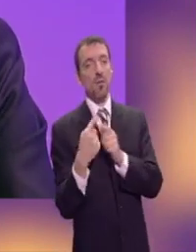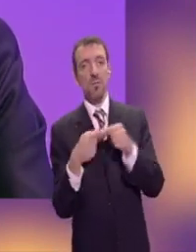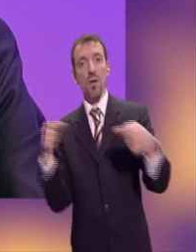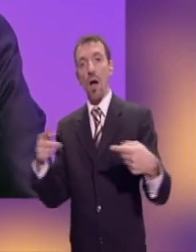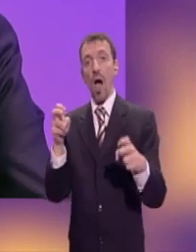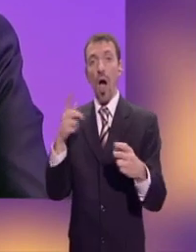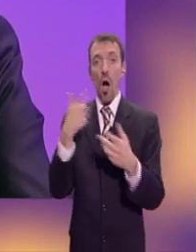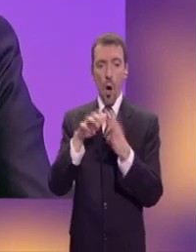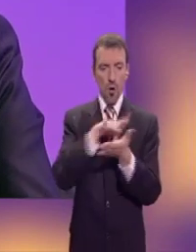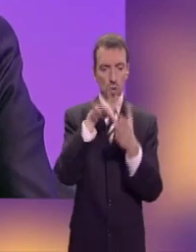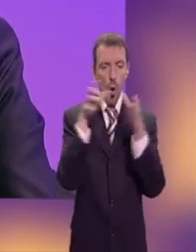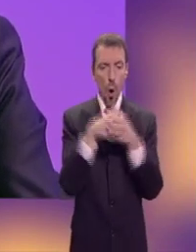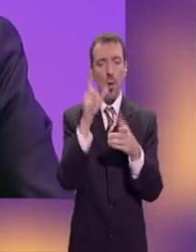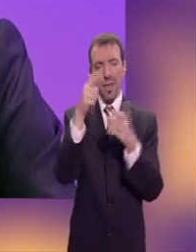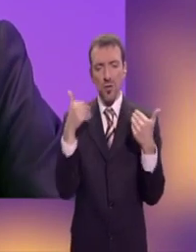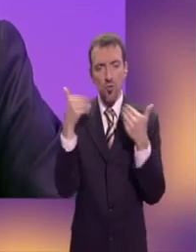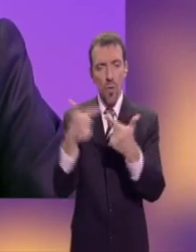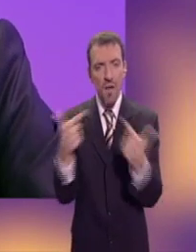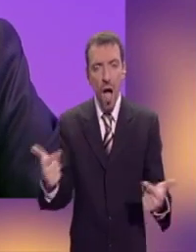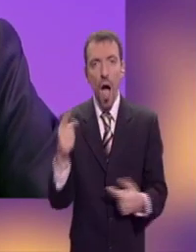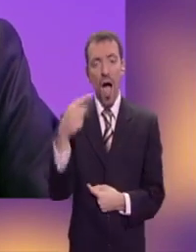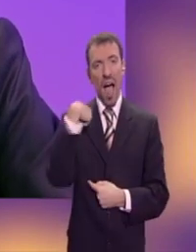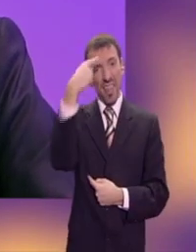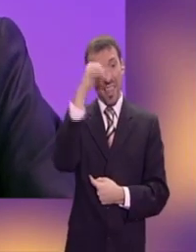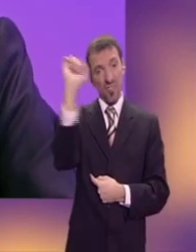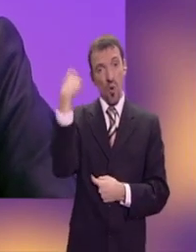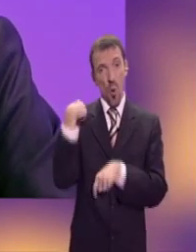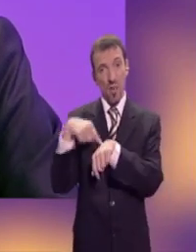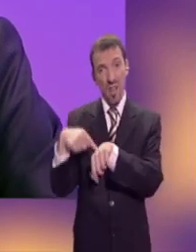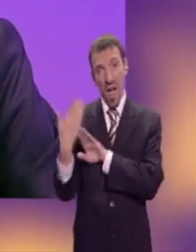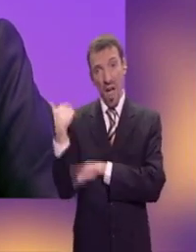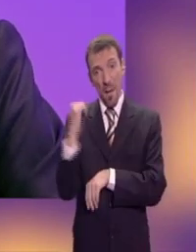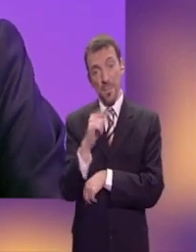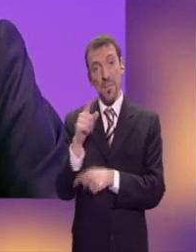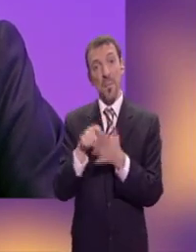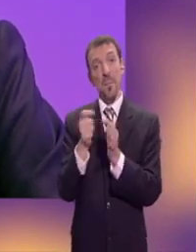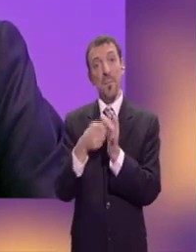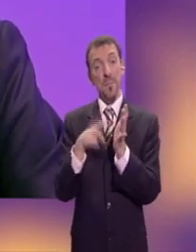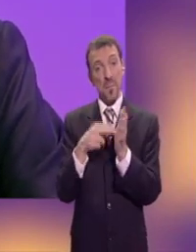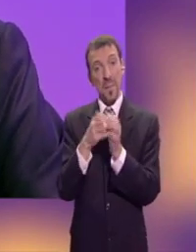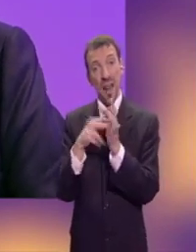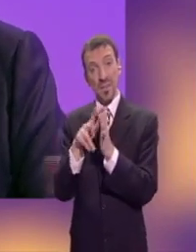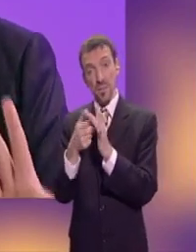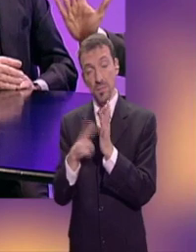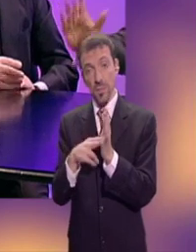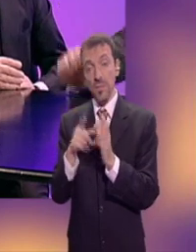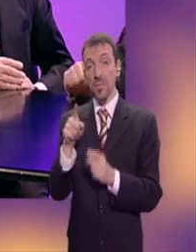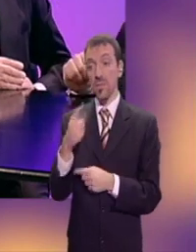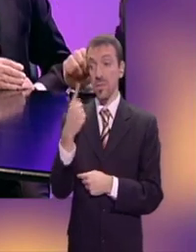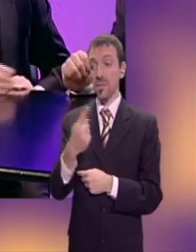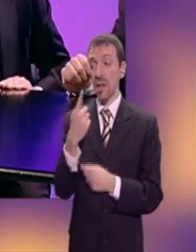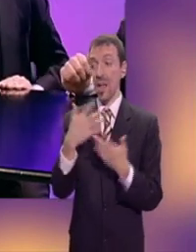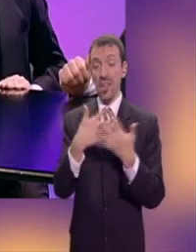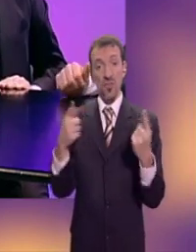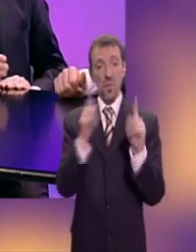his cohorts that they go too far, they say, well, in your time, because of the way that Benn and Bennism was promoted, then there was too